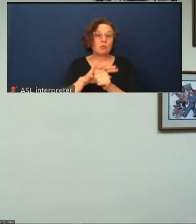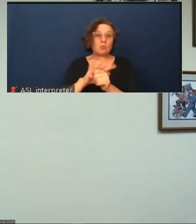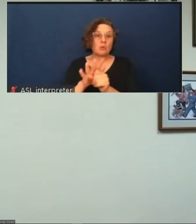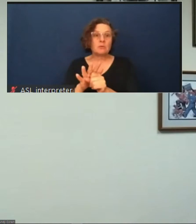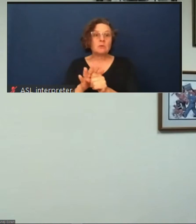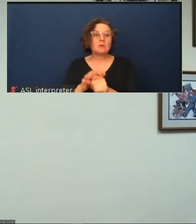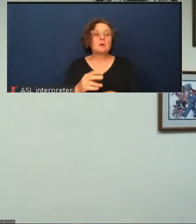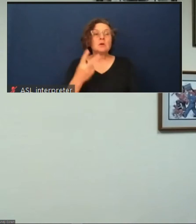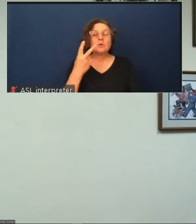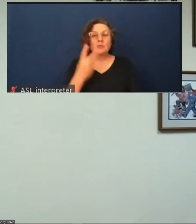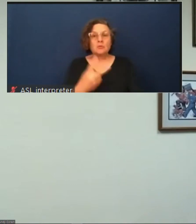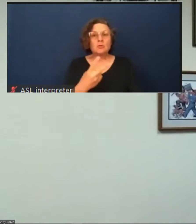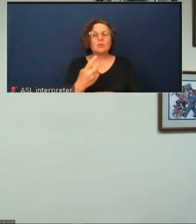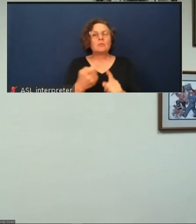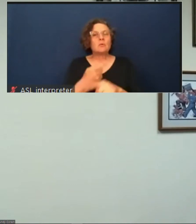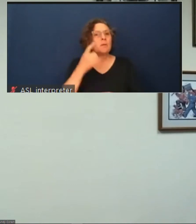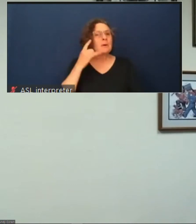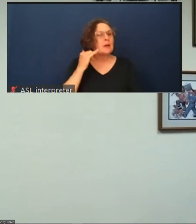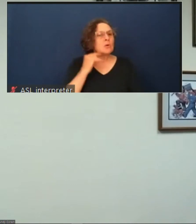California group, the